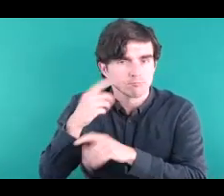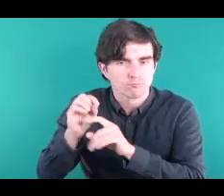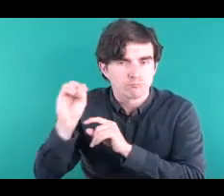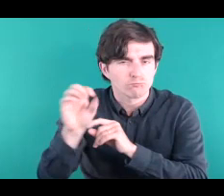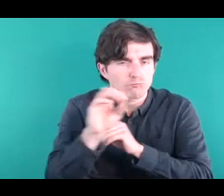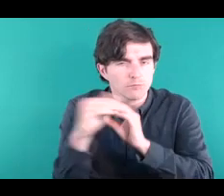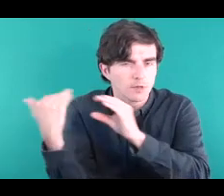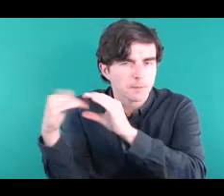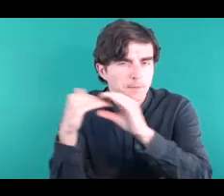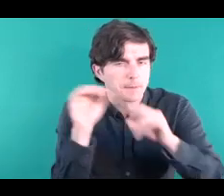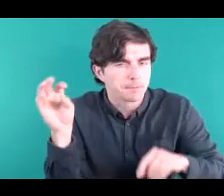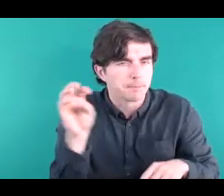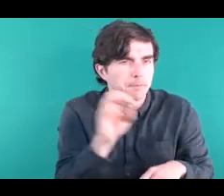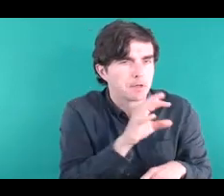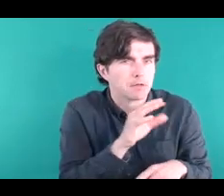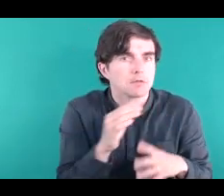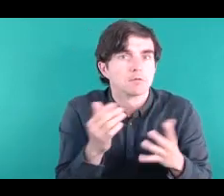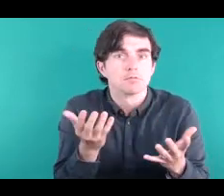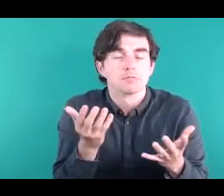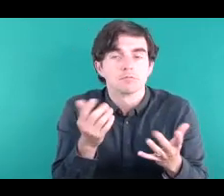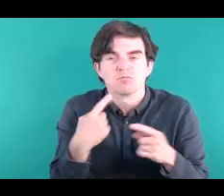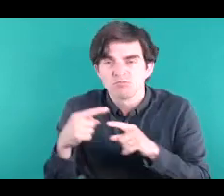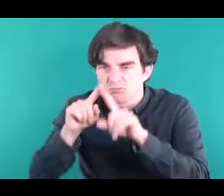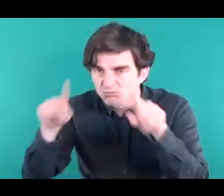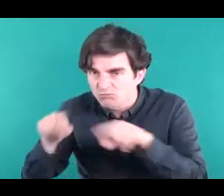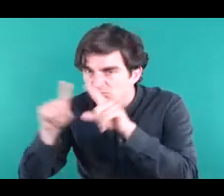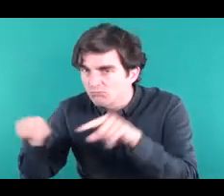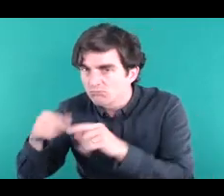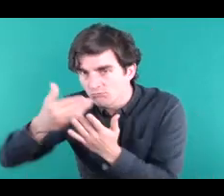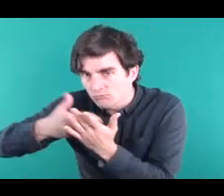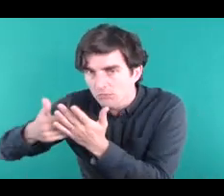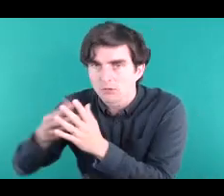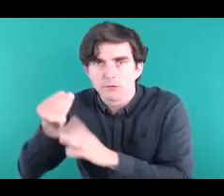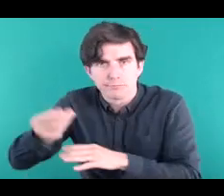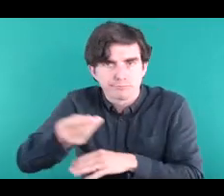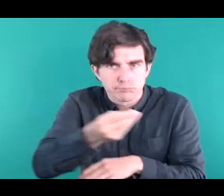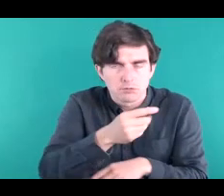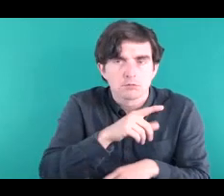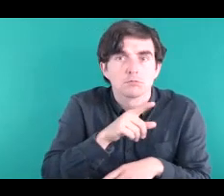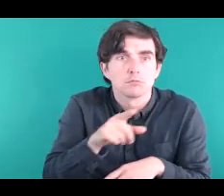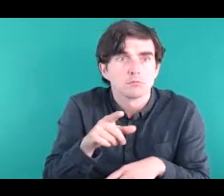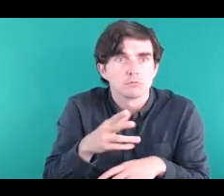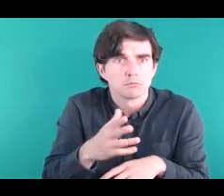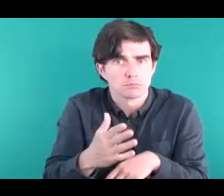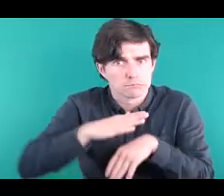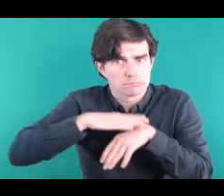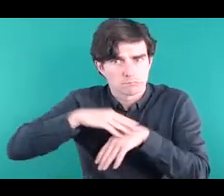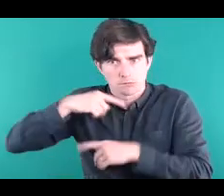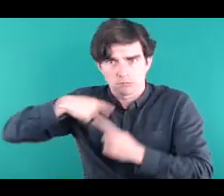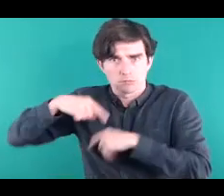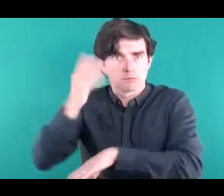further information. And we will come back to the GLAD working group also with this investment